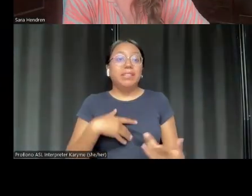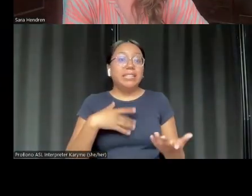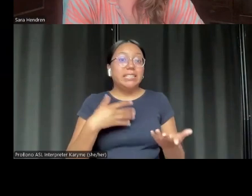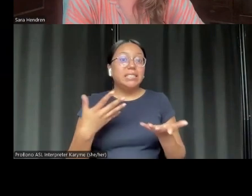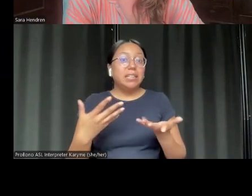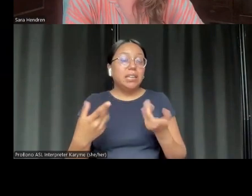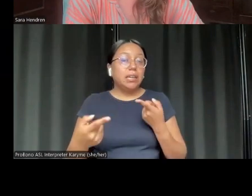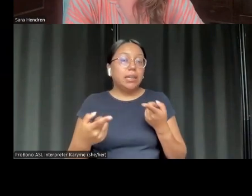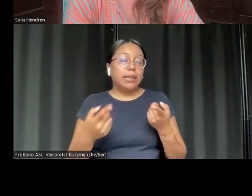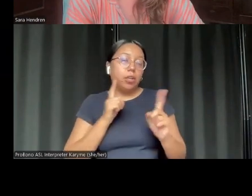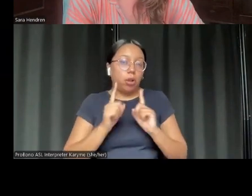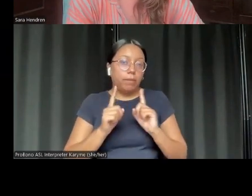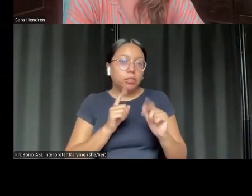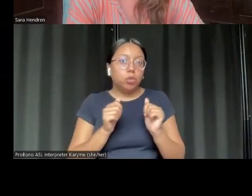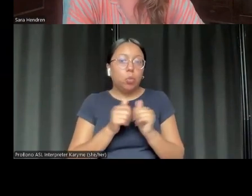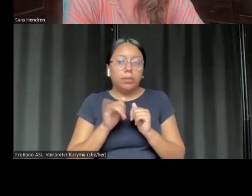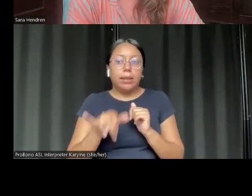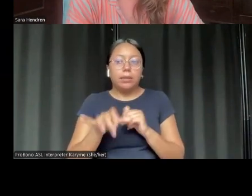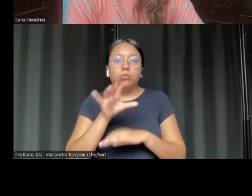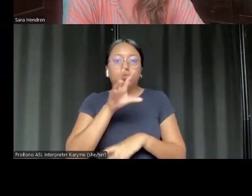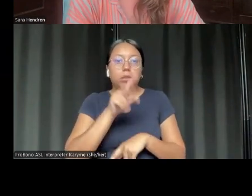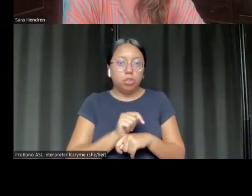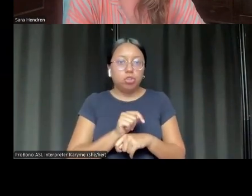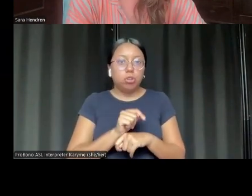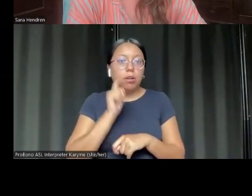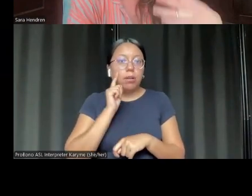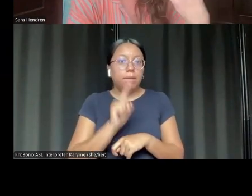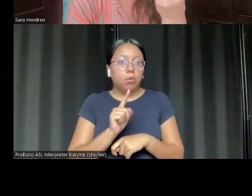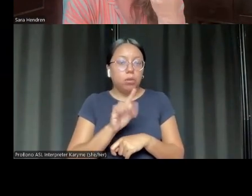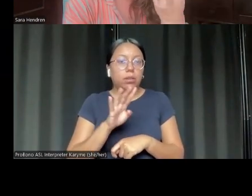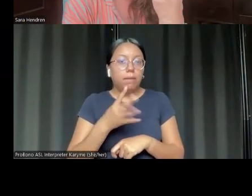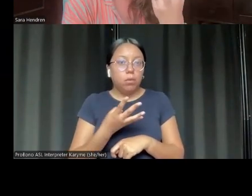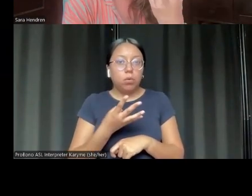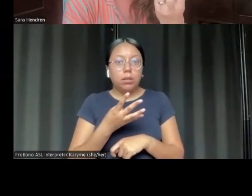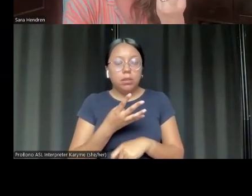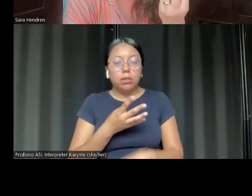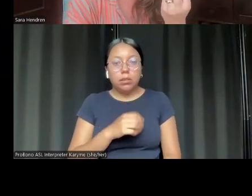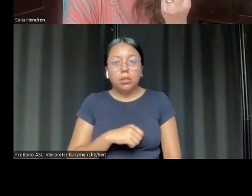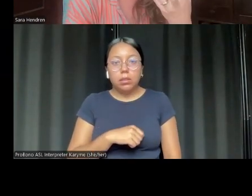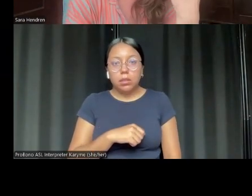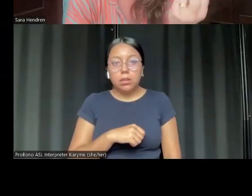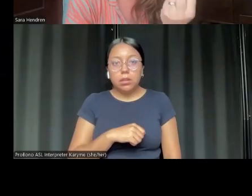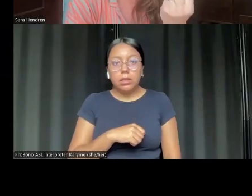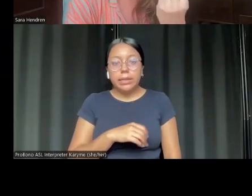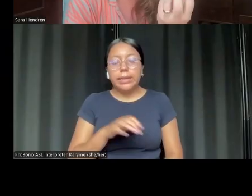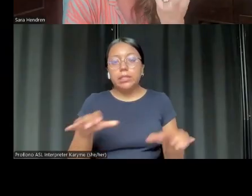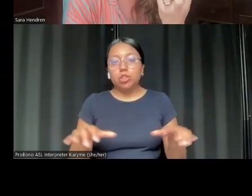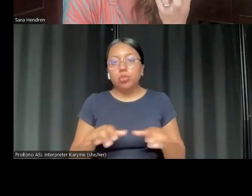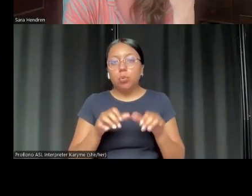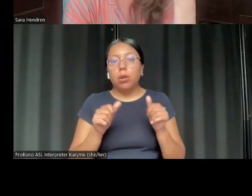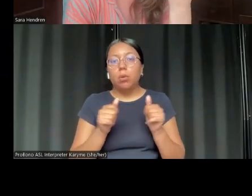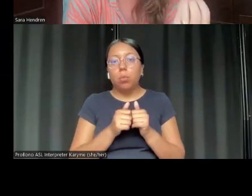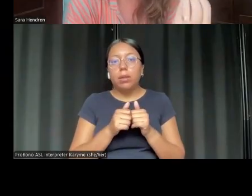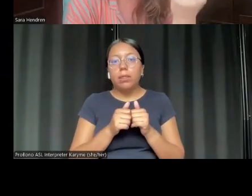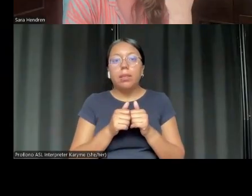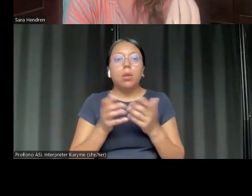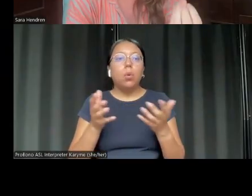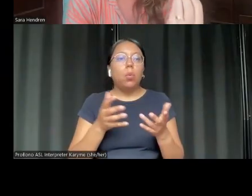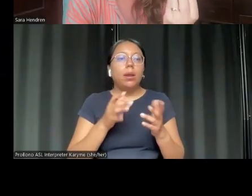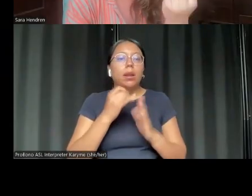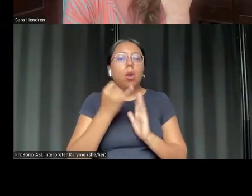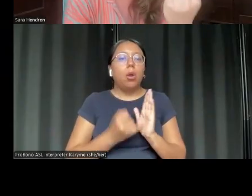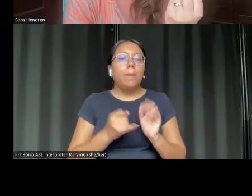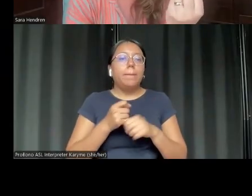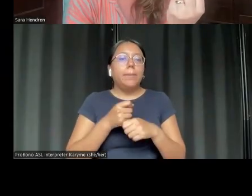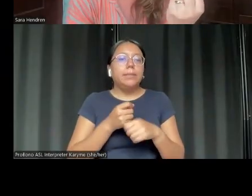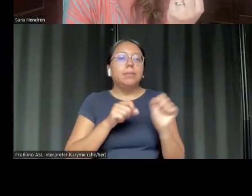that tradition of the fourth plinth. And I think it is really interesting that it's doing this in the form of what art makes possible, a highly